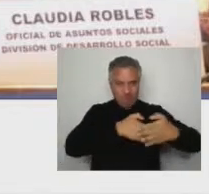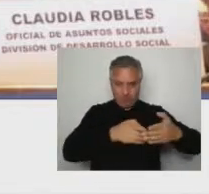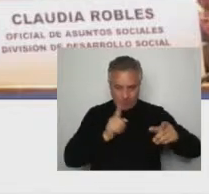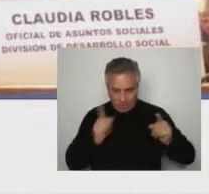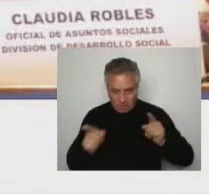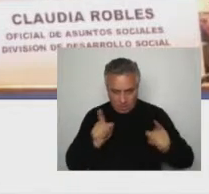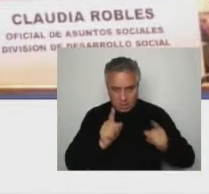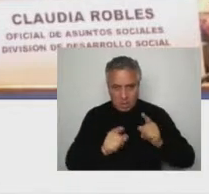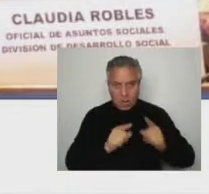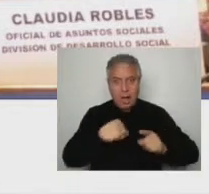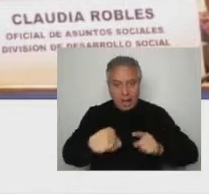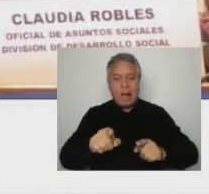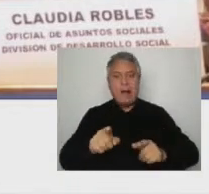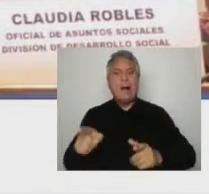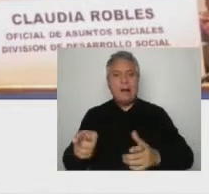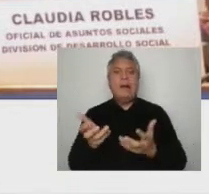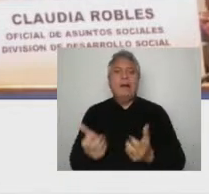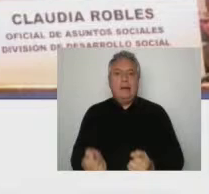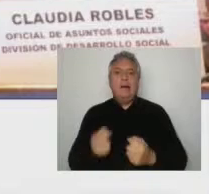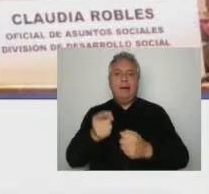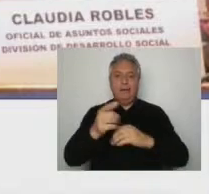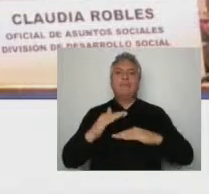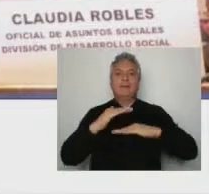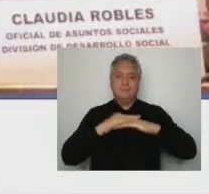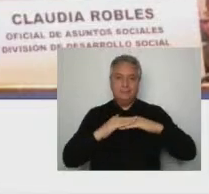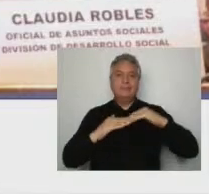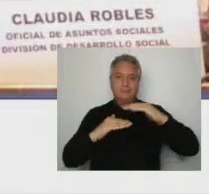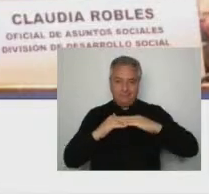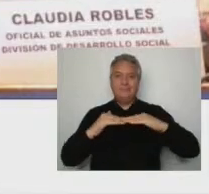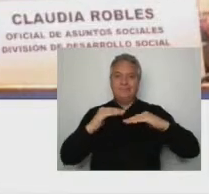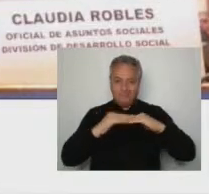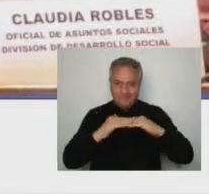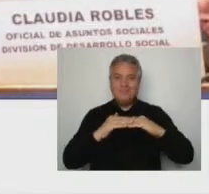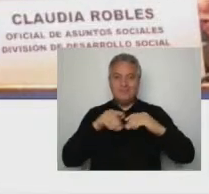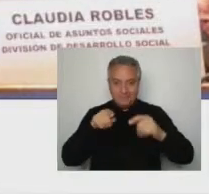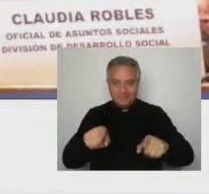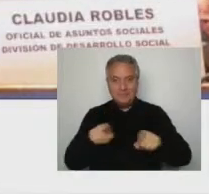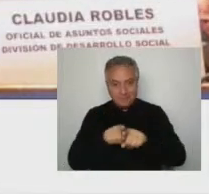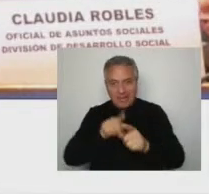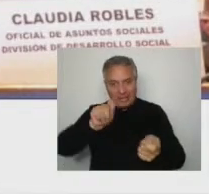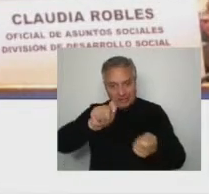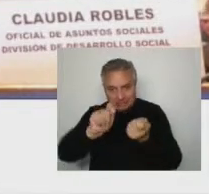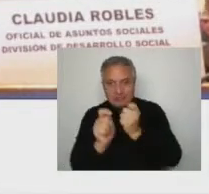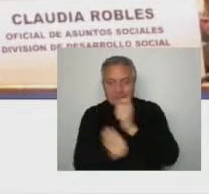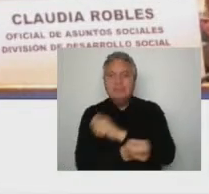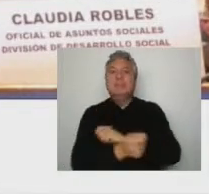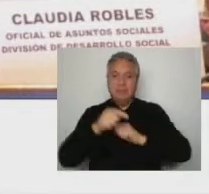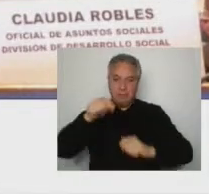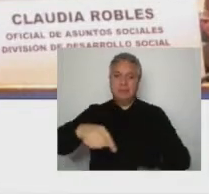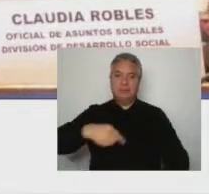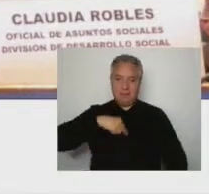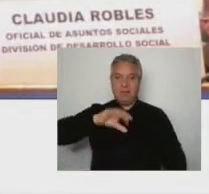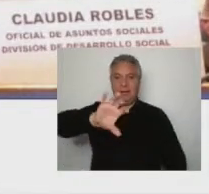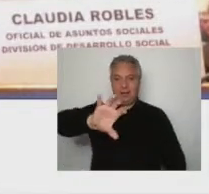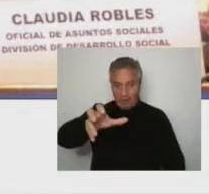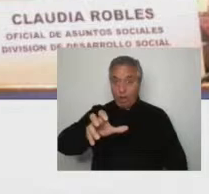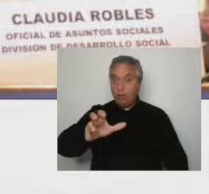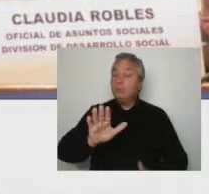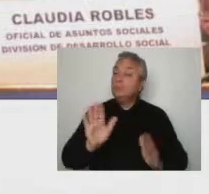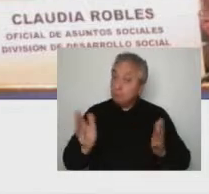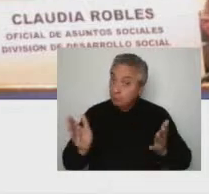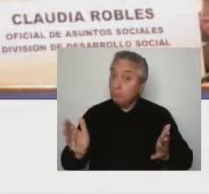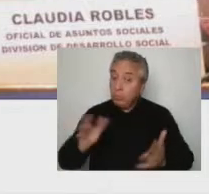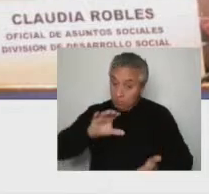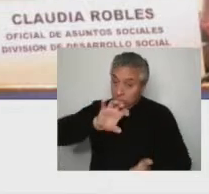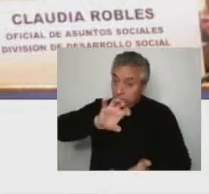this situation of a risk structure which is being reconfigured in our region and at a global level, where we find